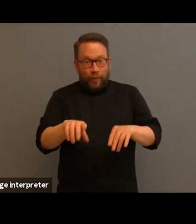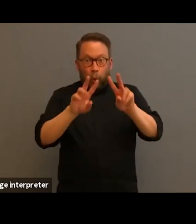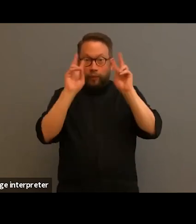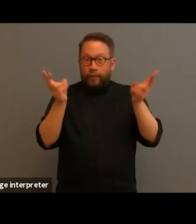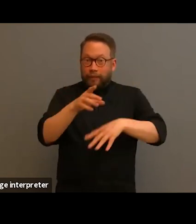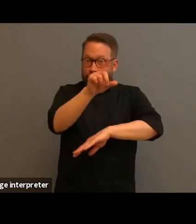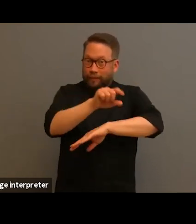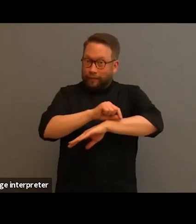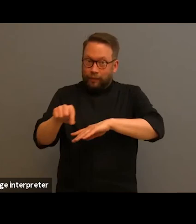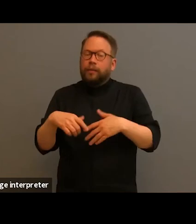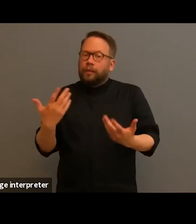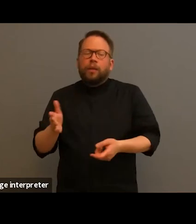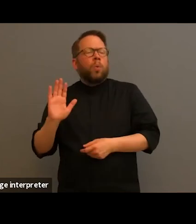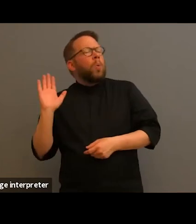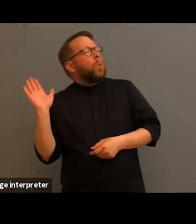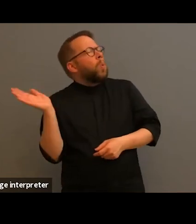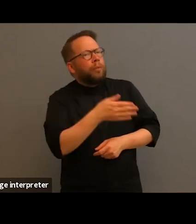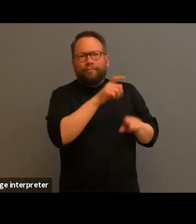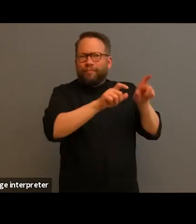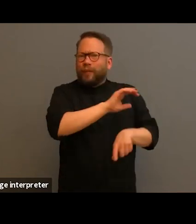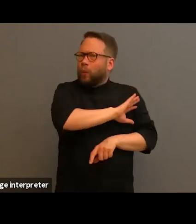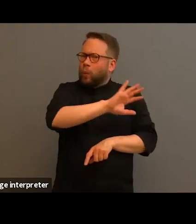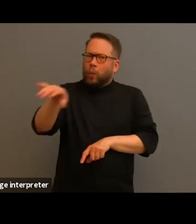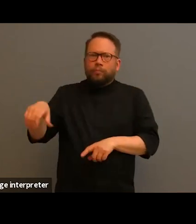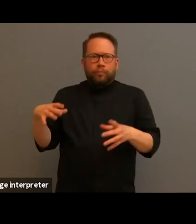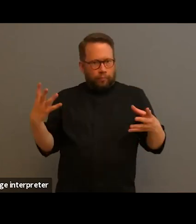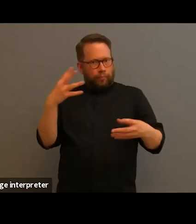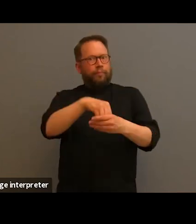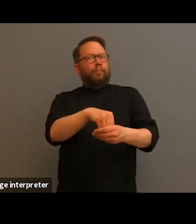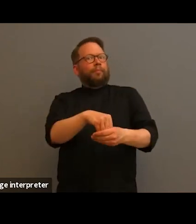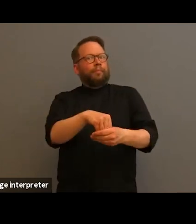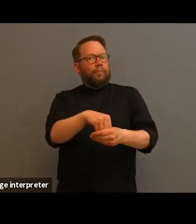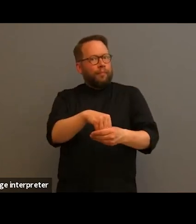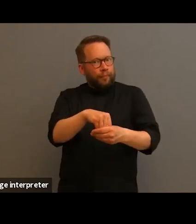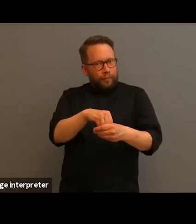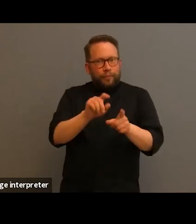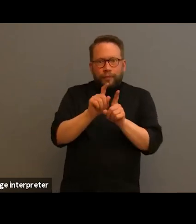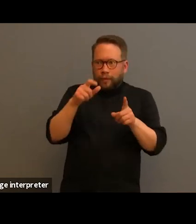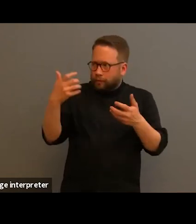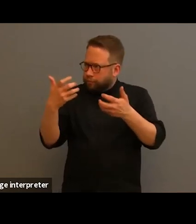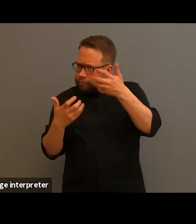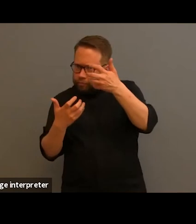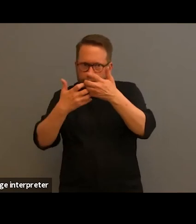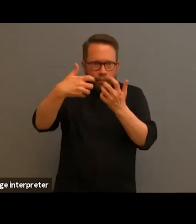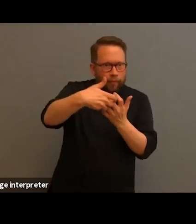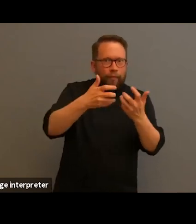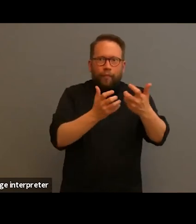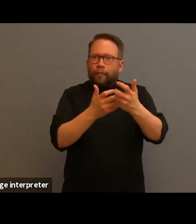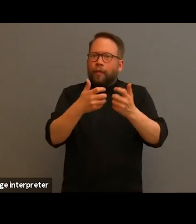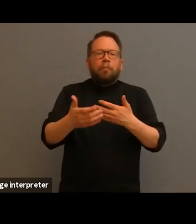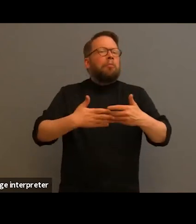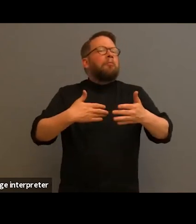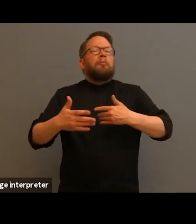that compare universally designed with less accessible websites. They find that both users with and